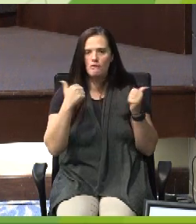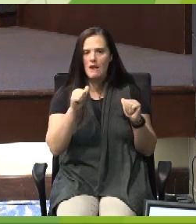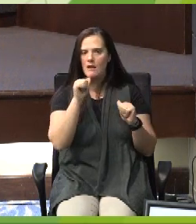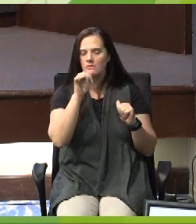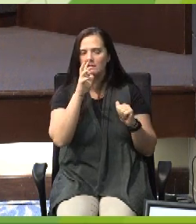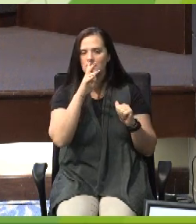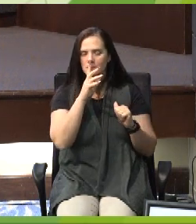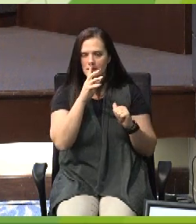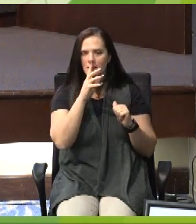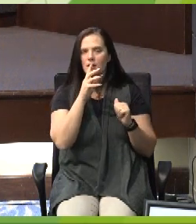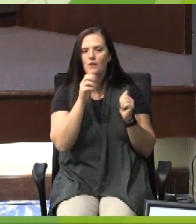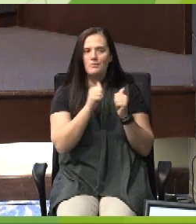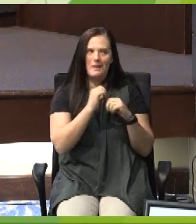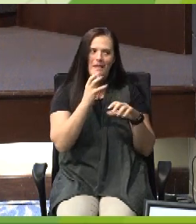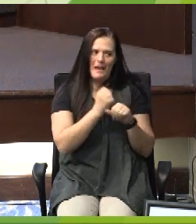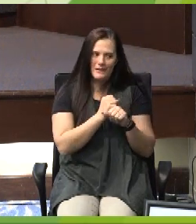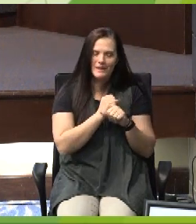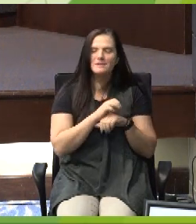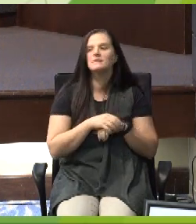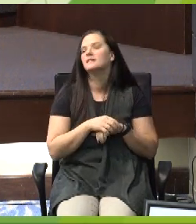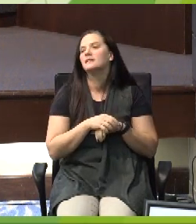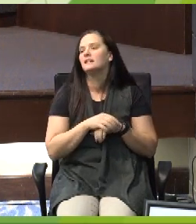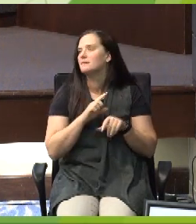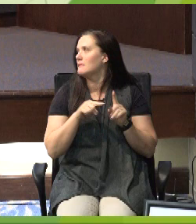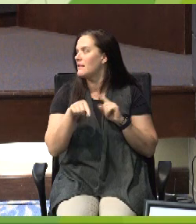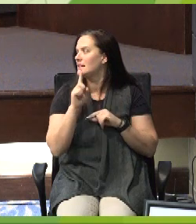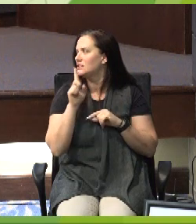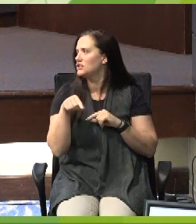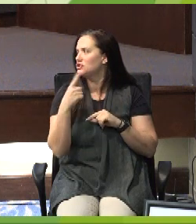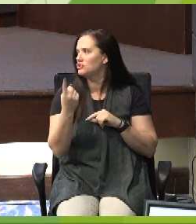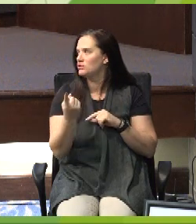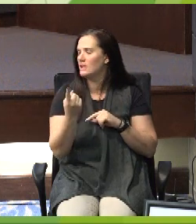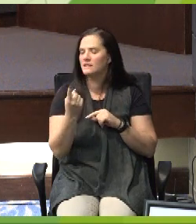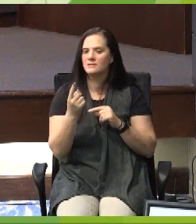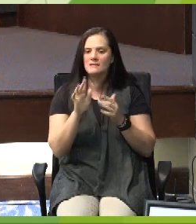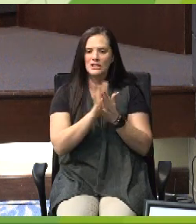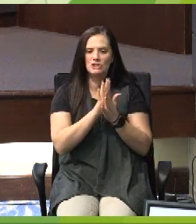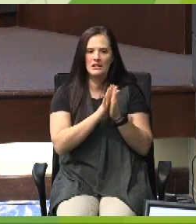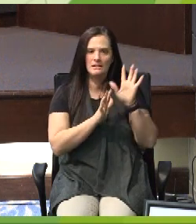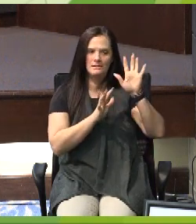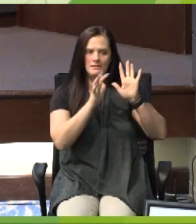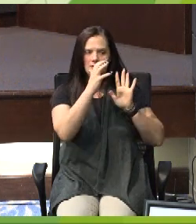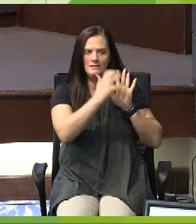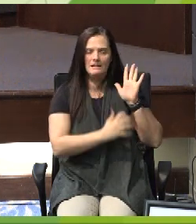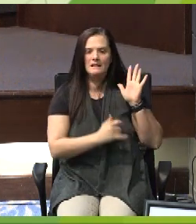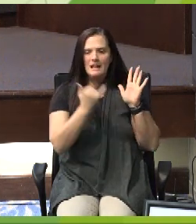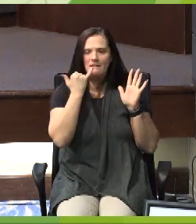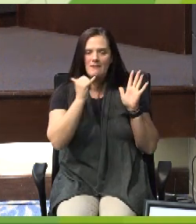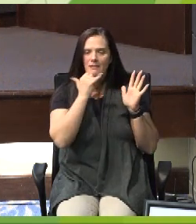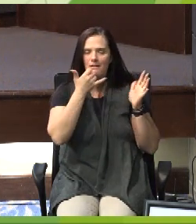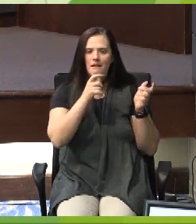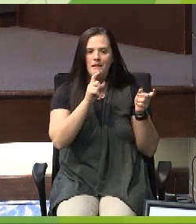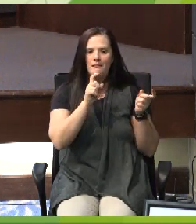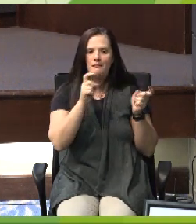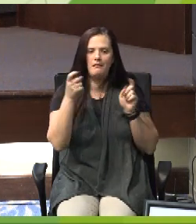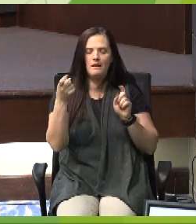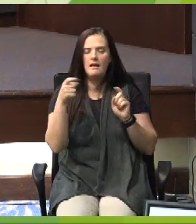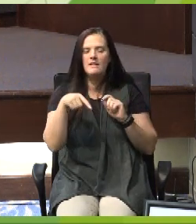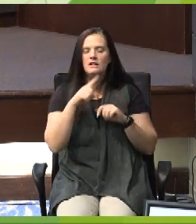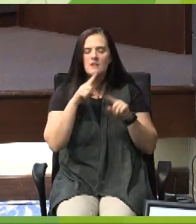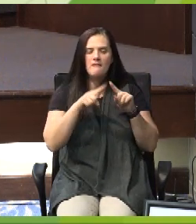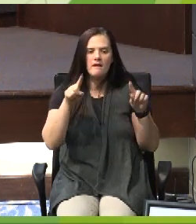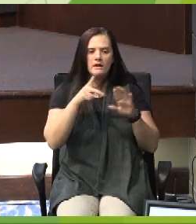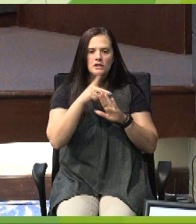speak with the acronyms, but this is just a sheet of them in case I slip into that. These are the